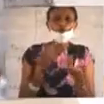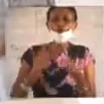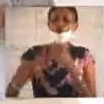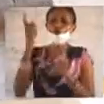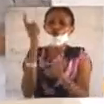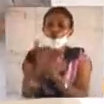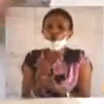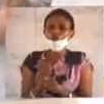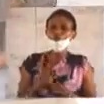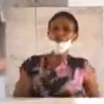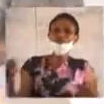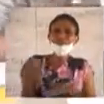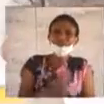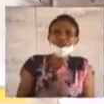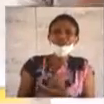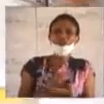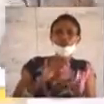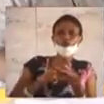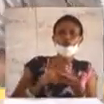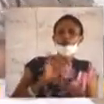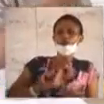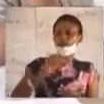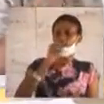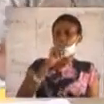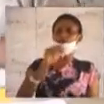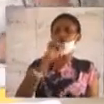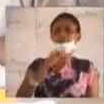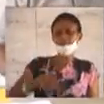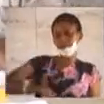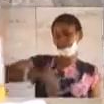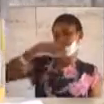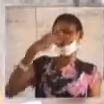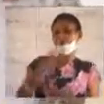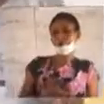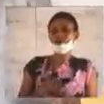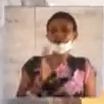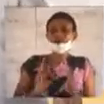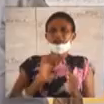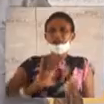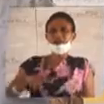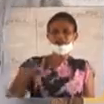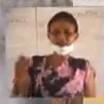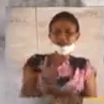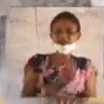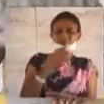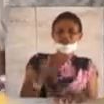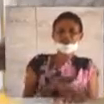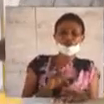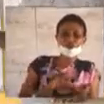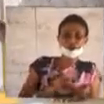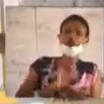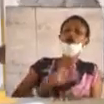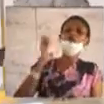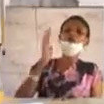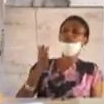self-medications, taking drugs without doctors or medical personnel prescribing it for you, we say